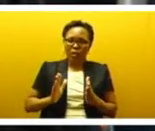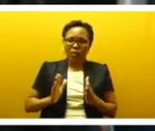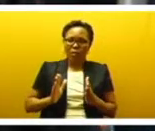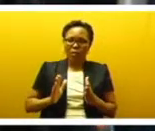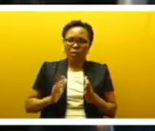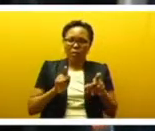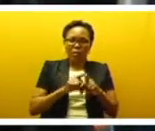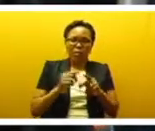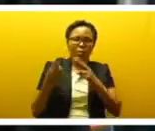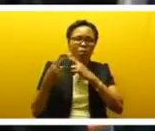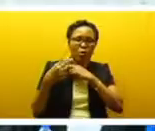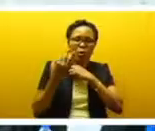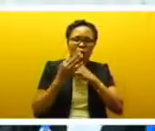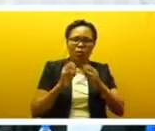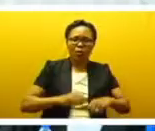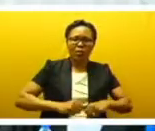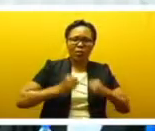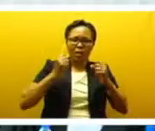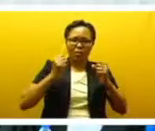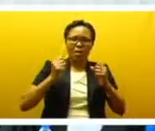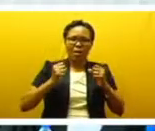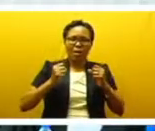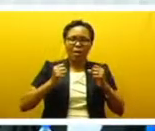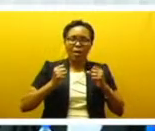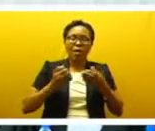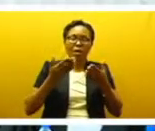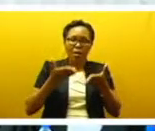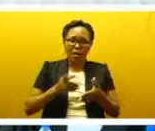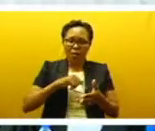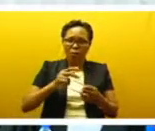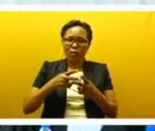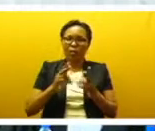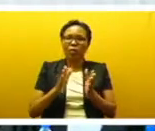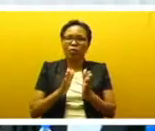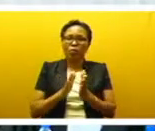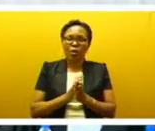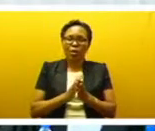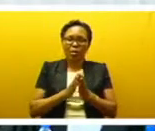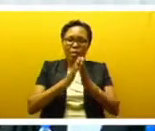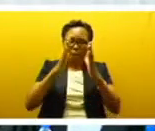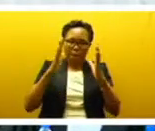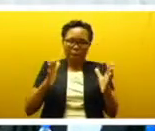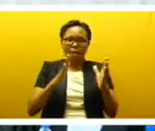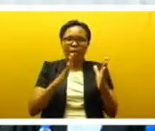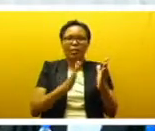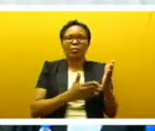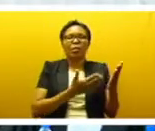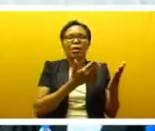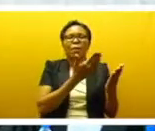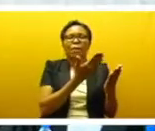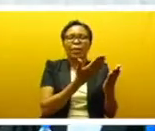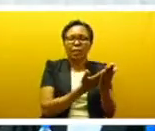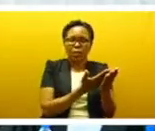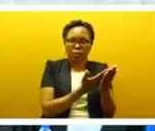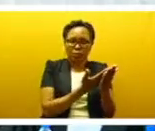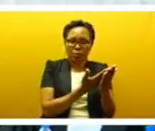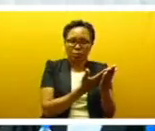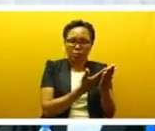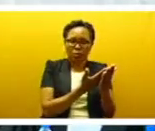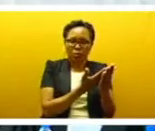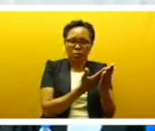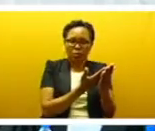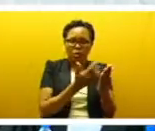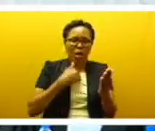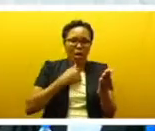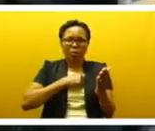what my entire petition is based on. So then we start with the main petition, that's their fine. Rejoinder, then we That's come fine. to you. I'm sorry about